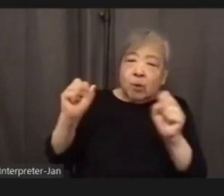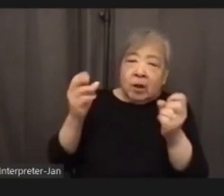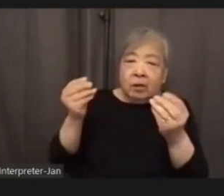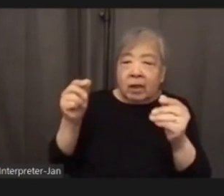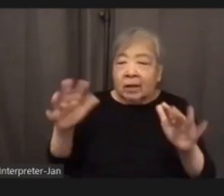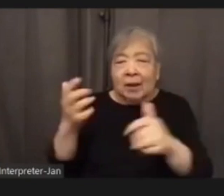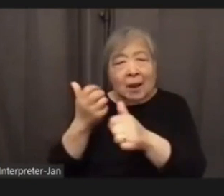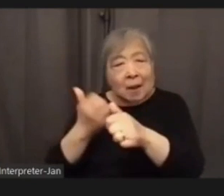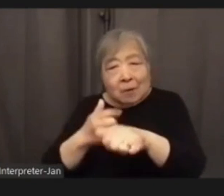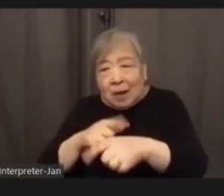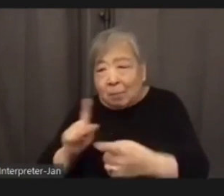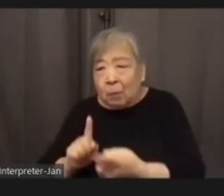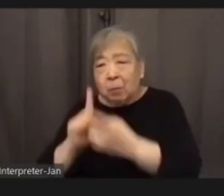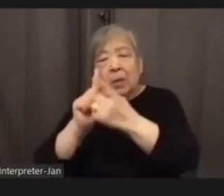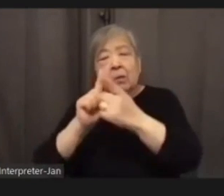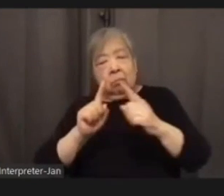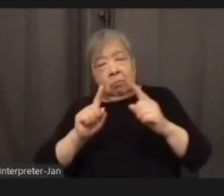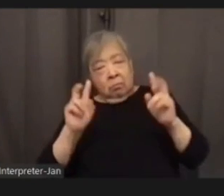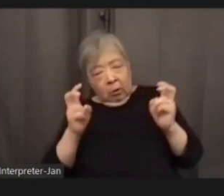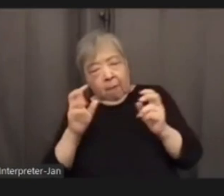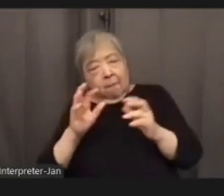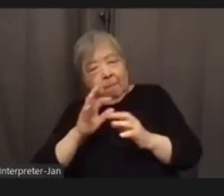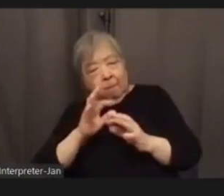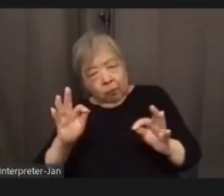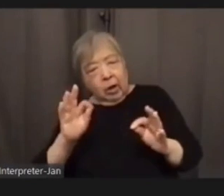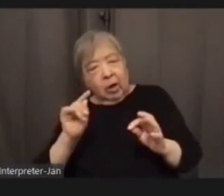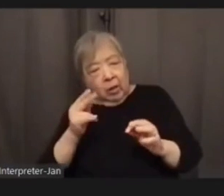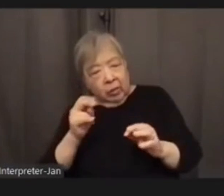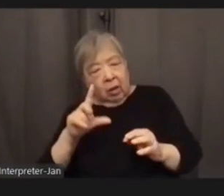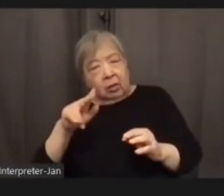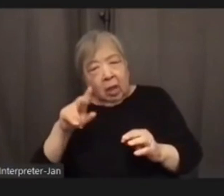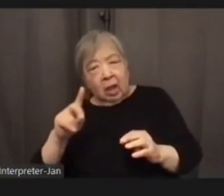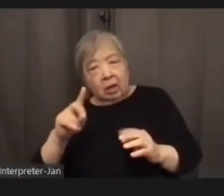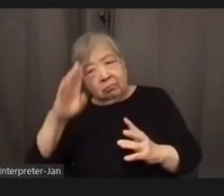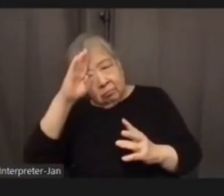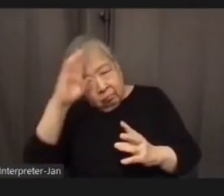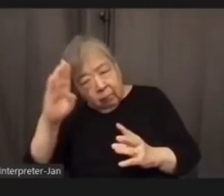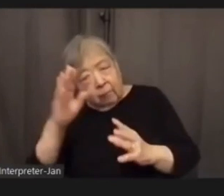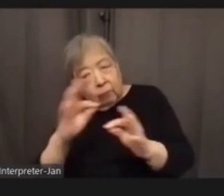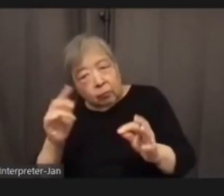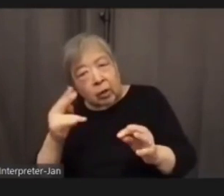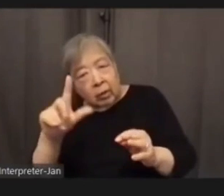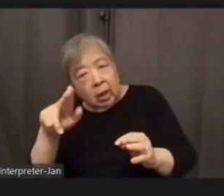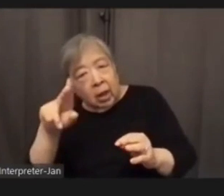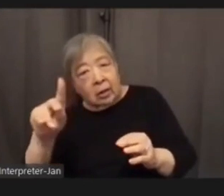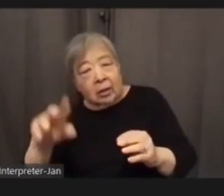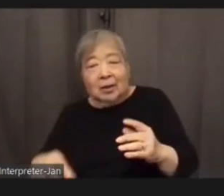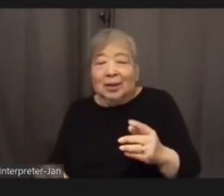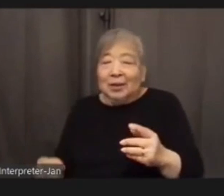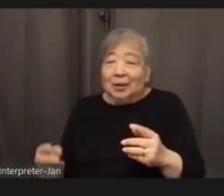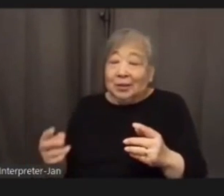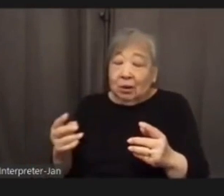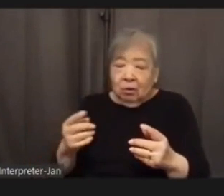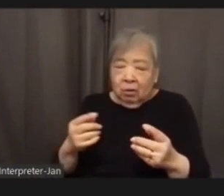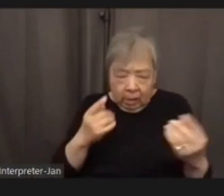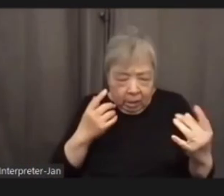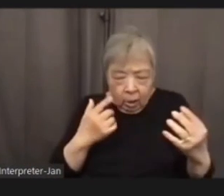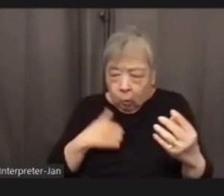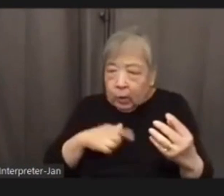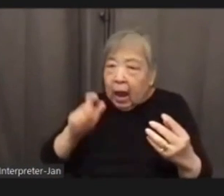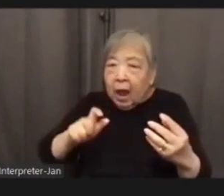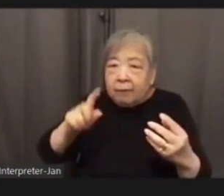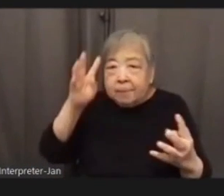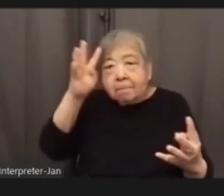would meet, they would always say, free the land. And so Chris brought this, you know, we got to do a song about this.